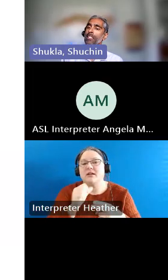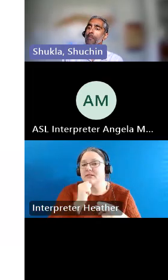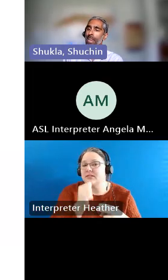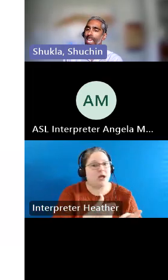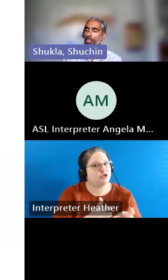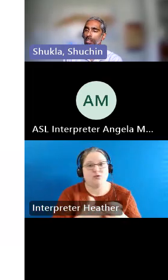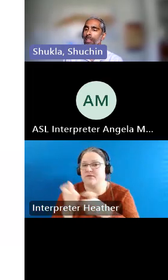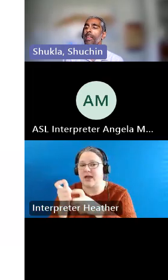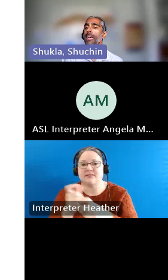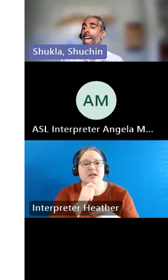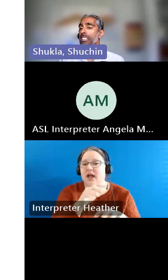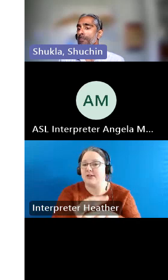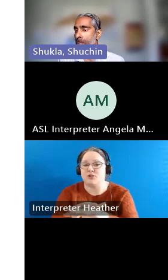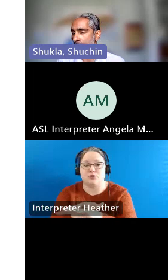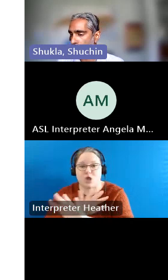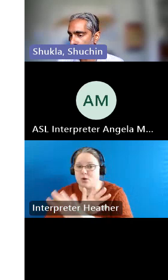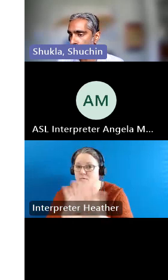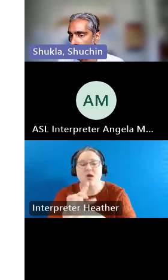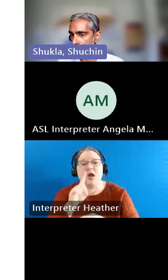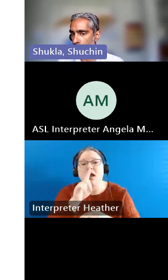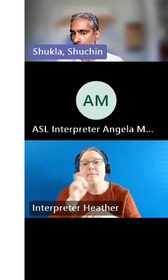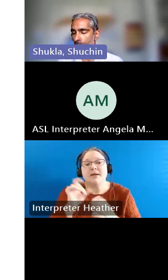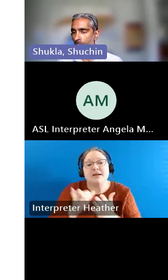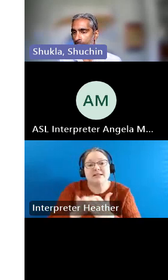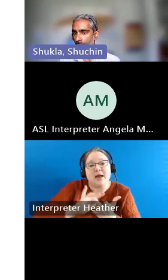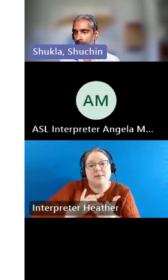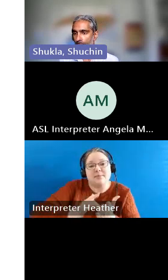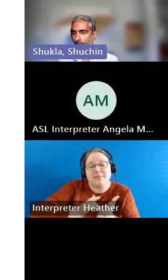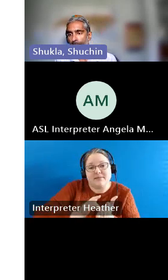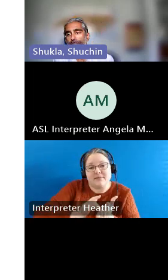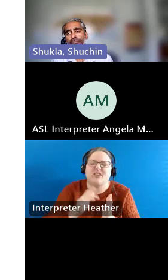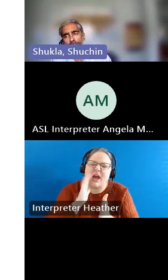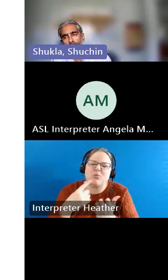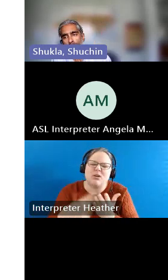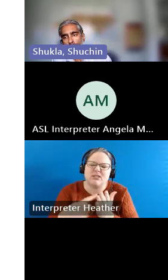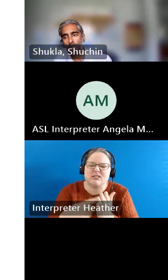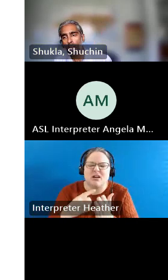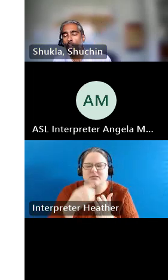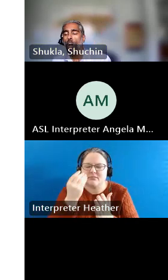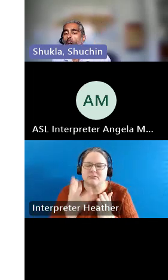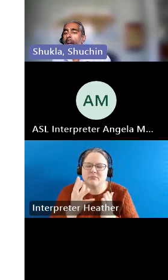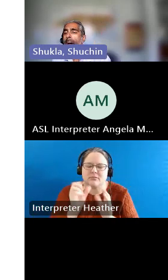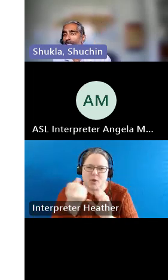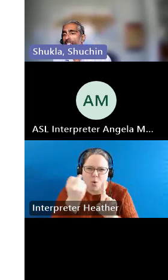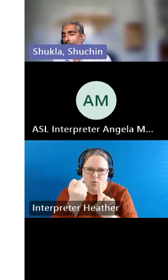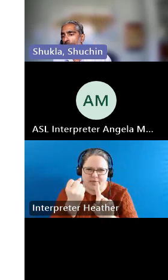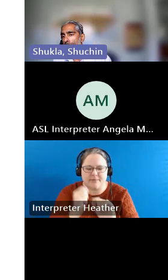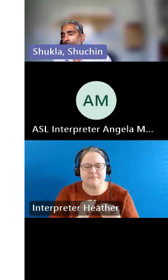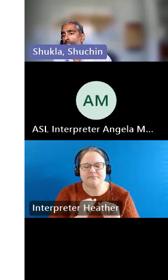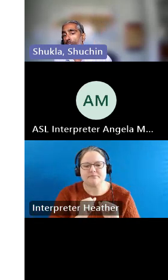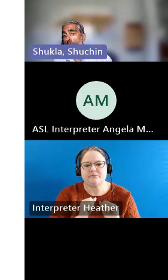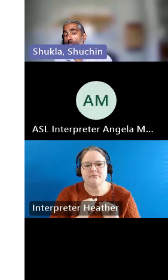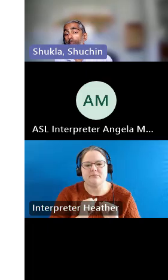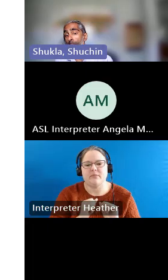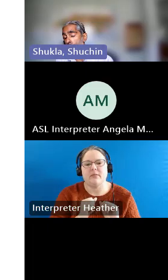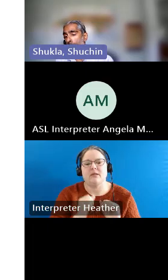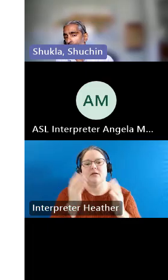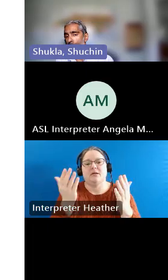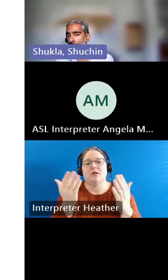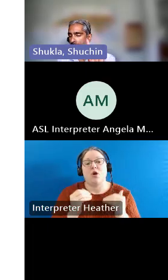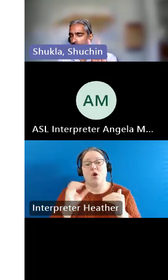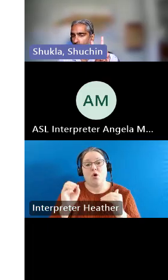too slow because the medication has some specific pharmacology, which we'll cover in the next slide. At these OTPs, you can